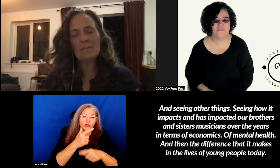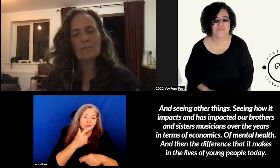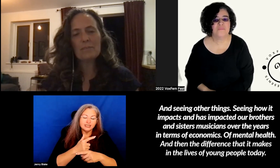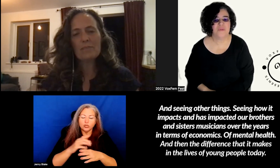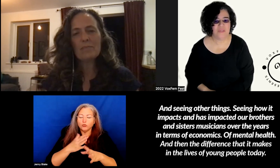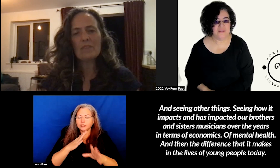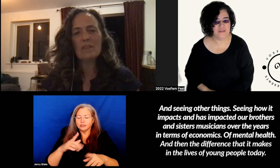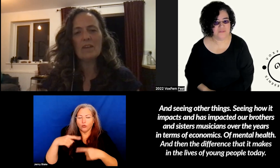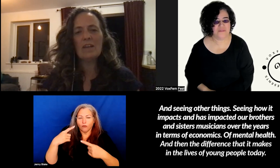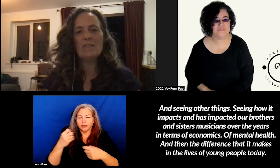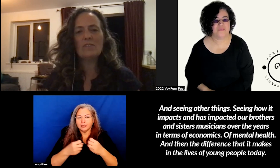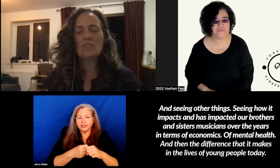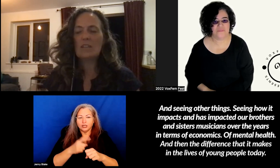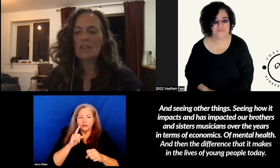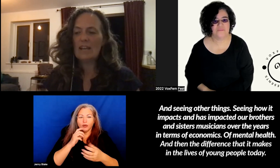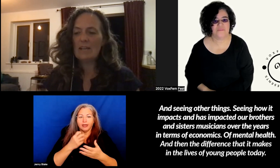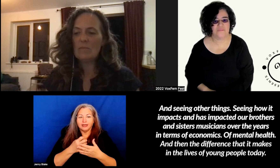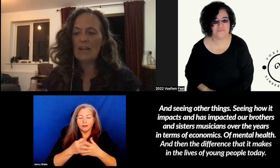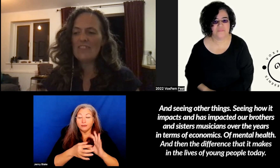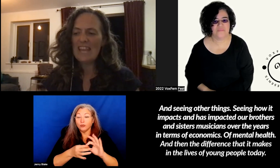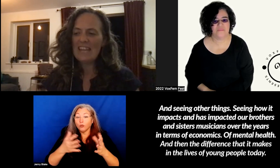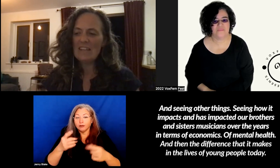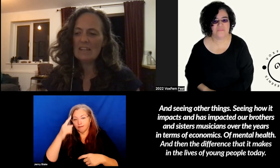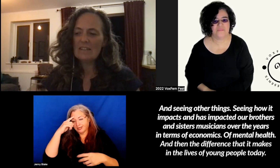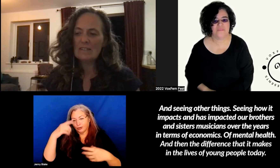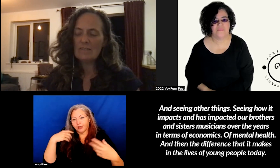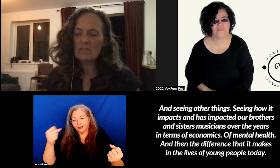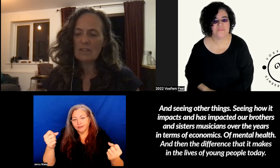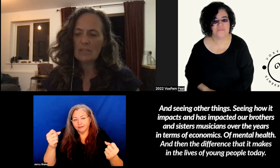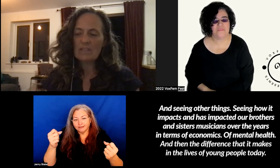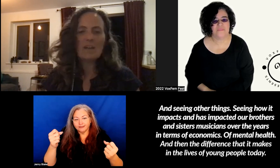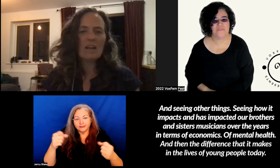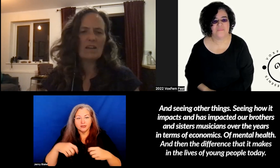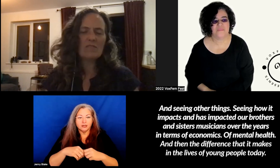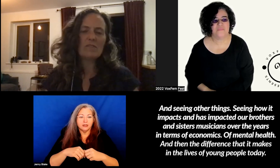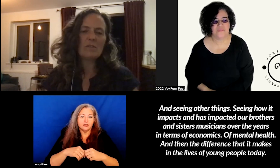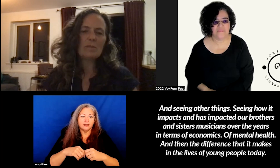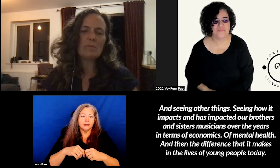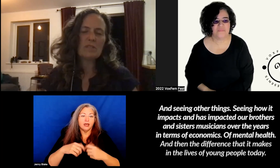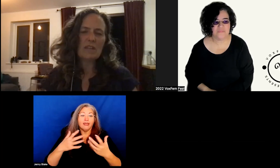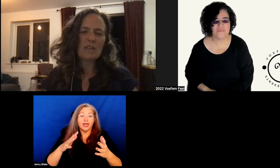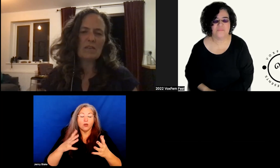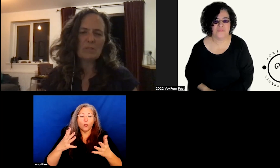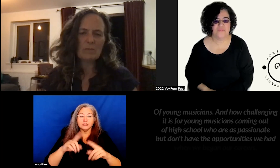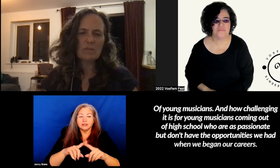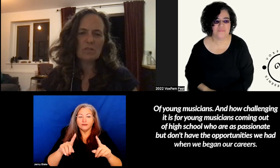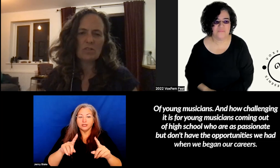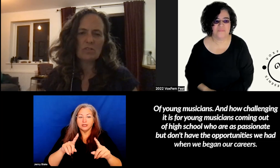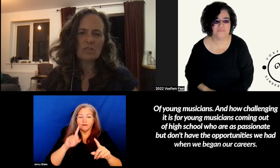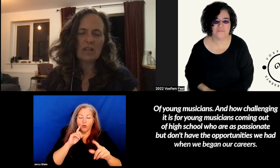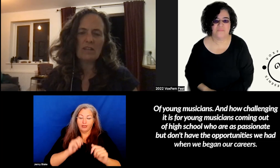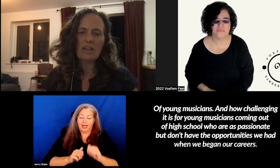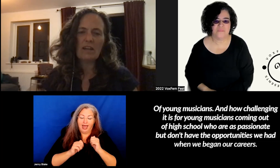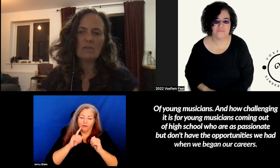health. Yeah. And then the difference that it makes in the lives of young people today, of young